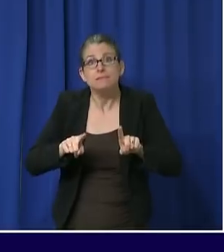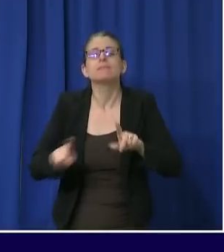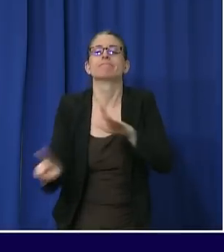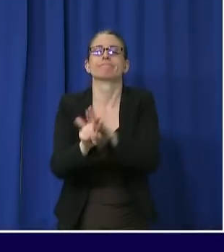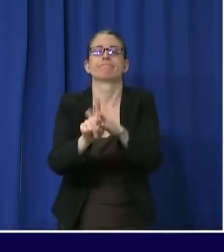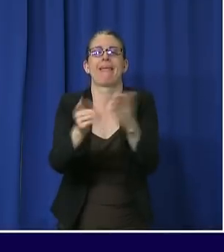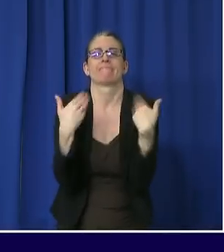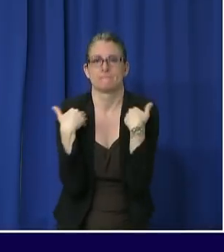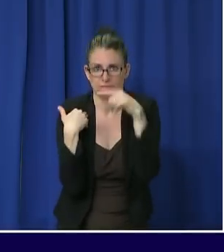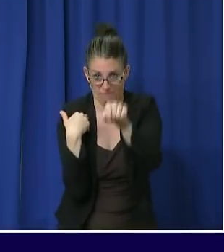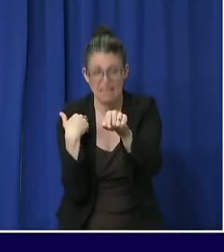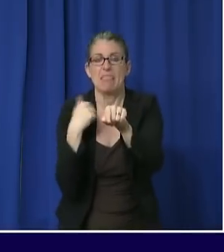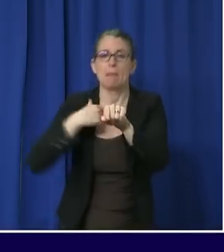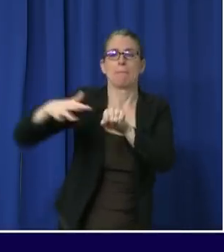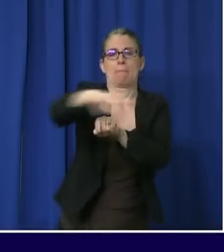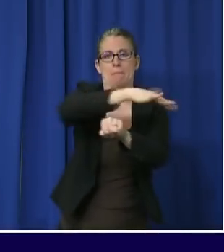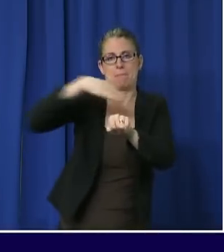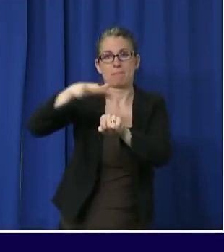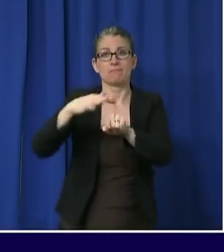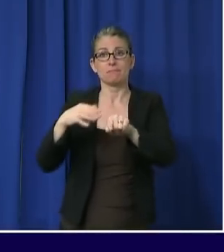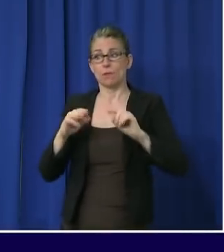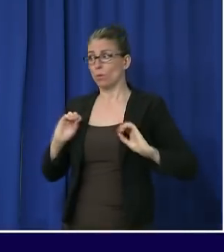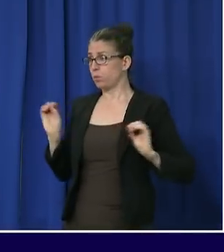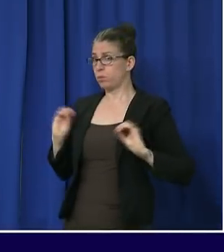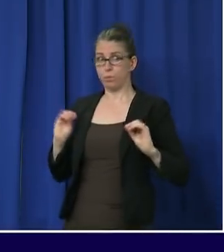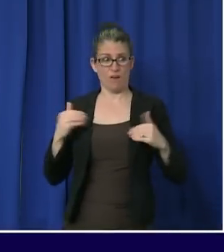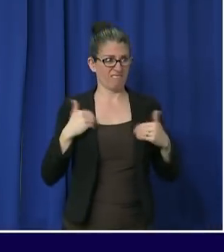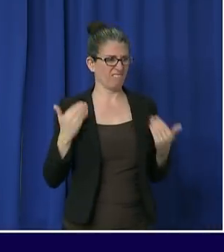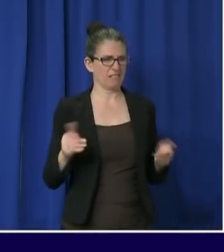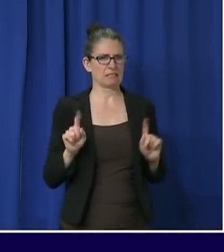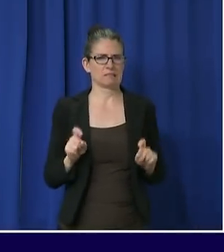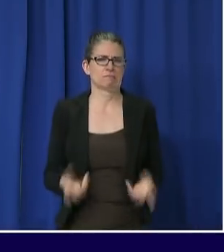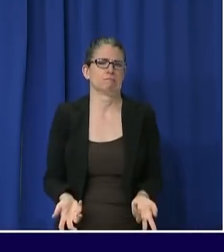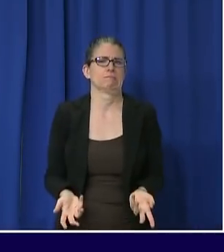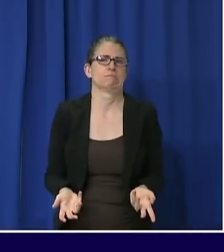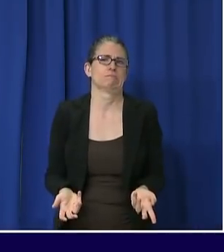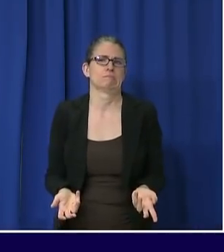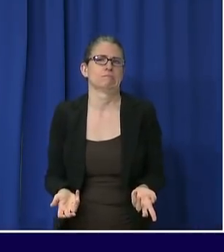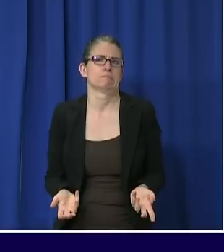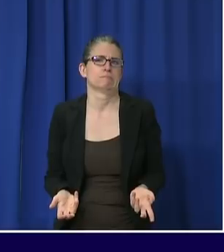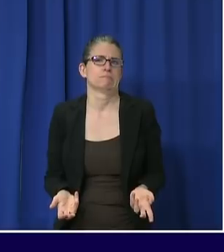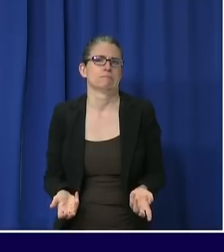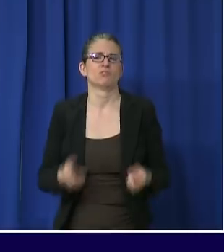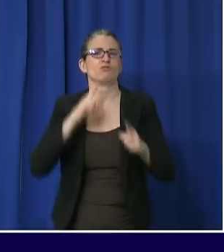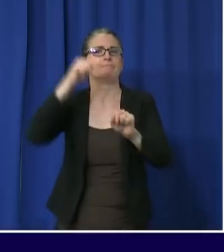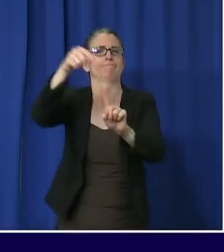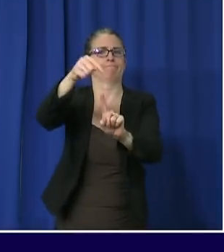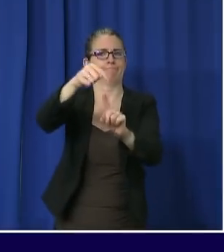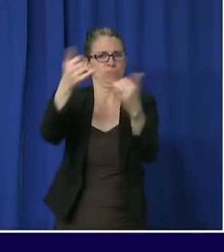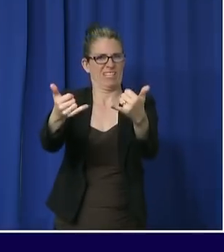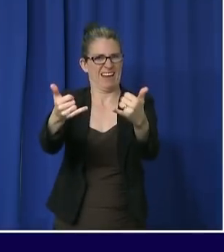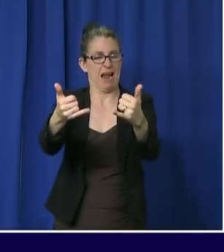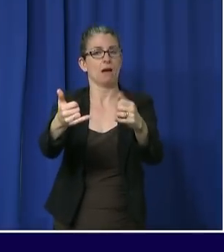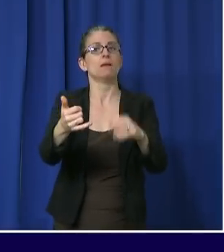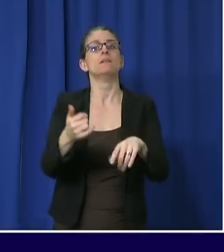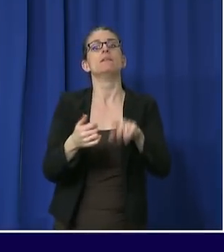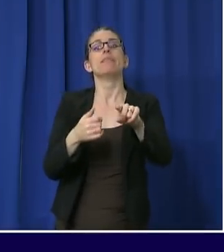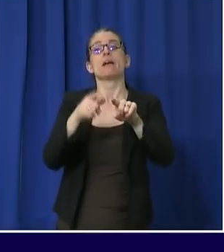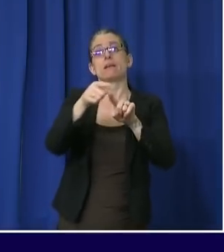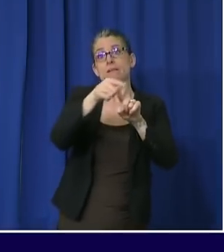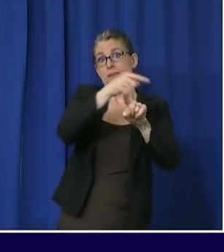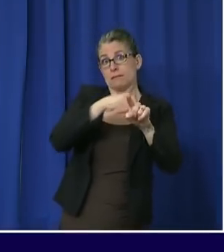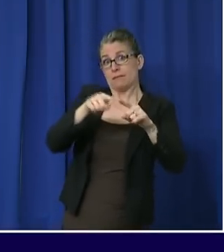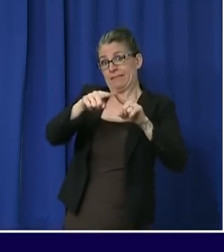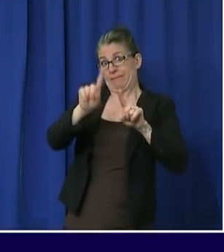our top tier. Now we become one of the first states, if not the first state, to get rid of all of our tiers